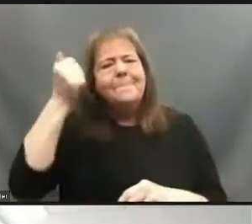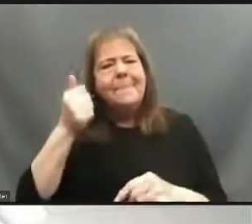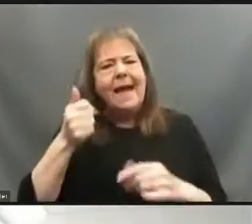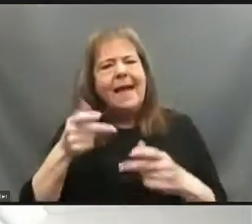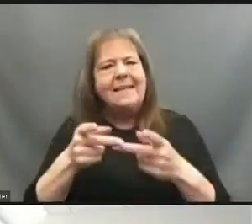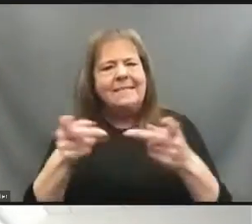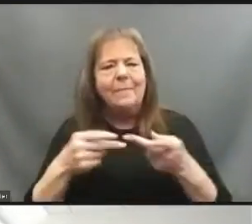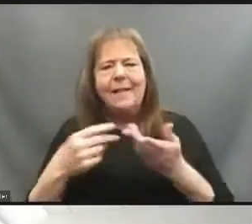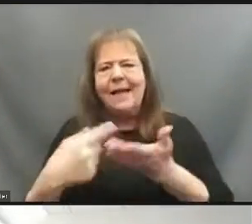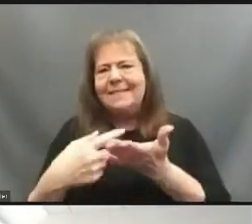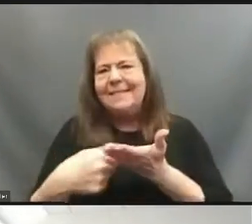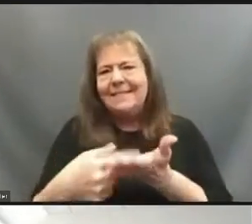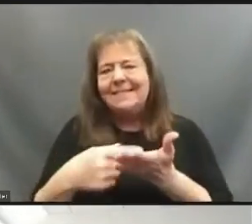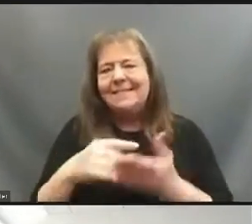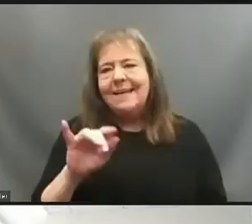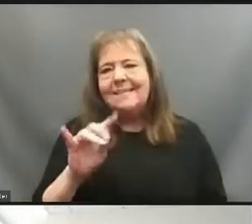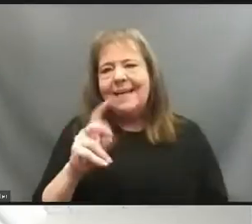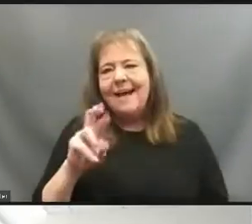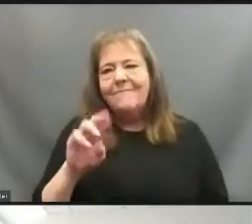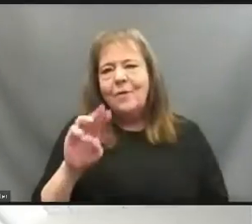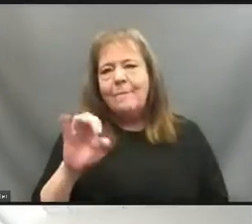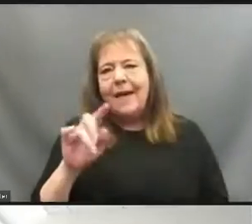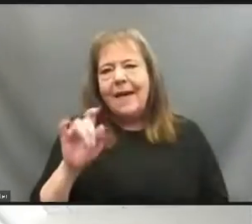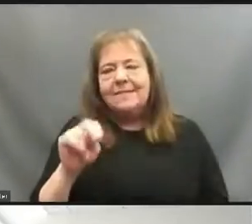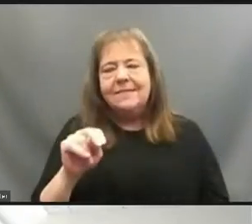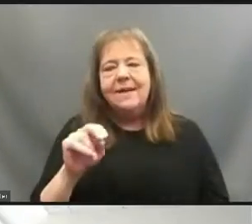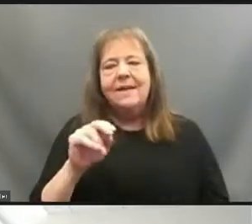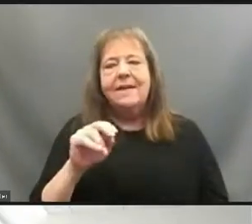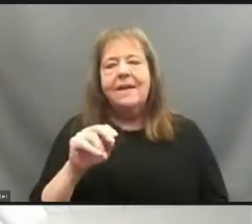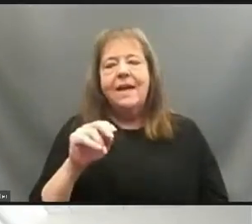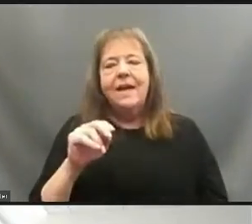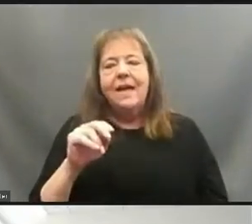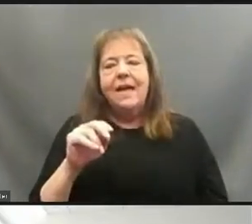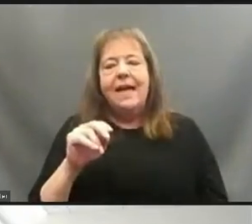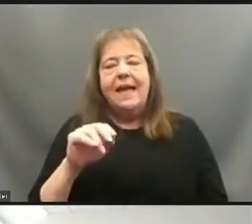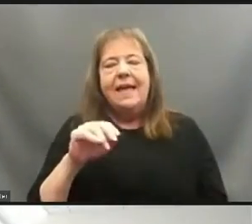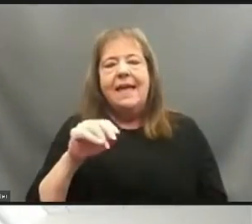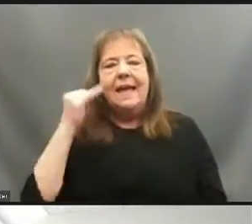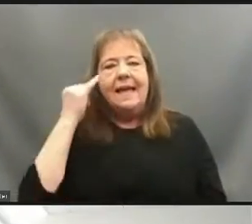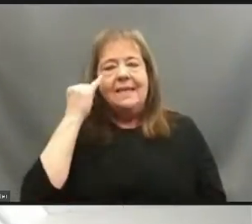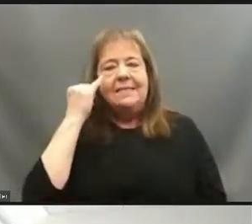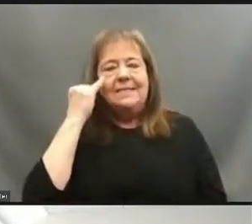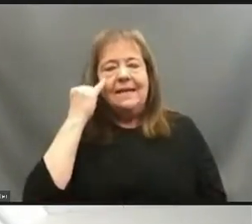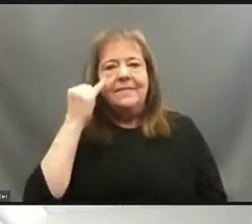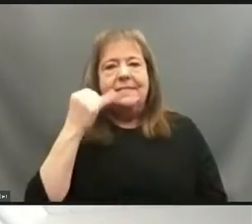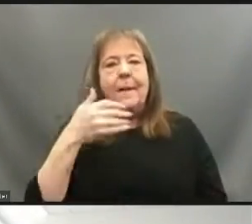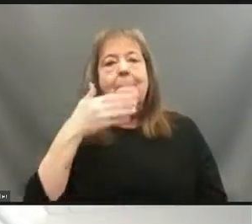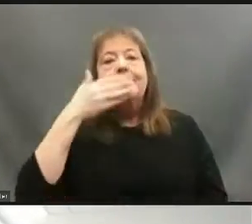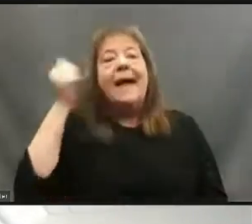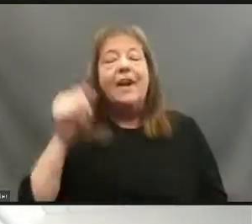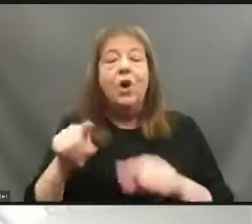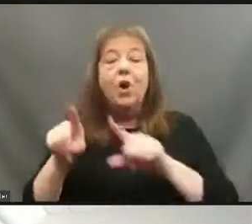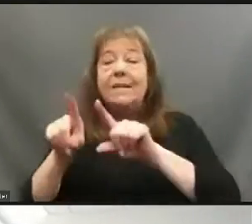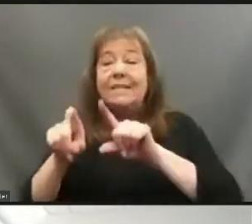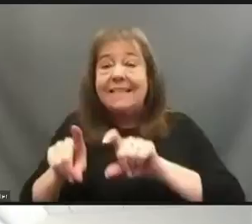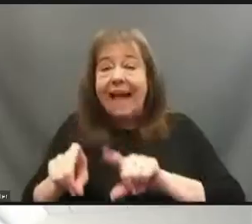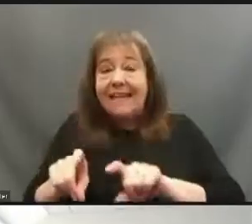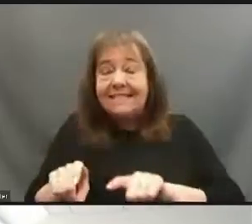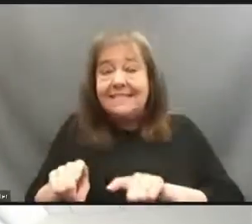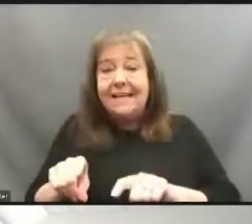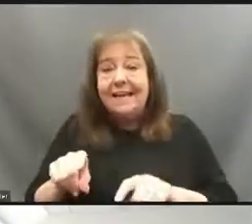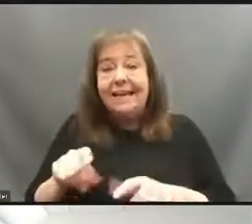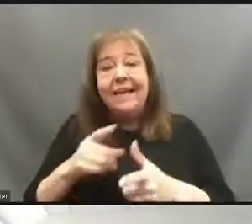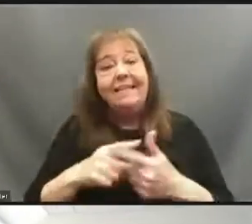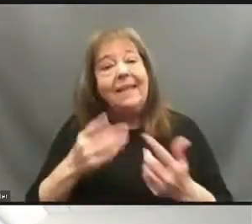about ivermectin in the setting of COVID-19 are in better clinical trials. And again, I know